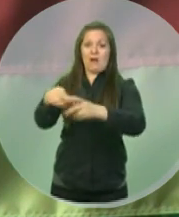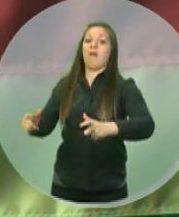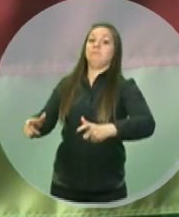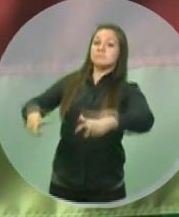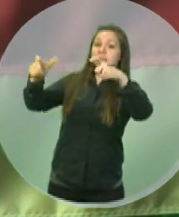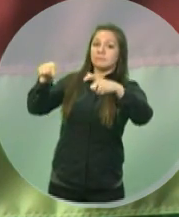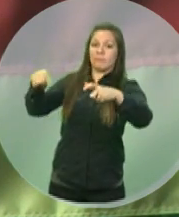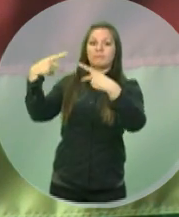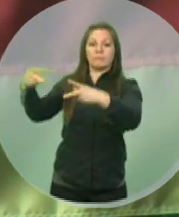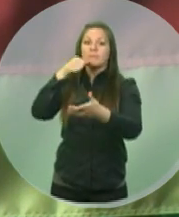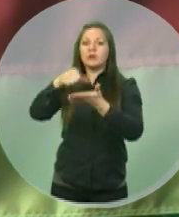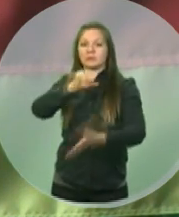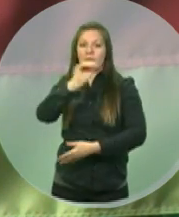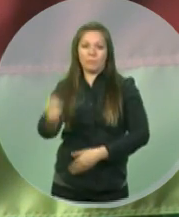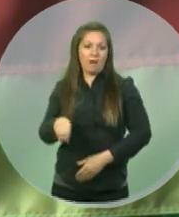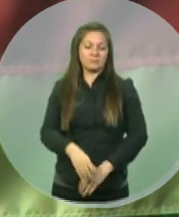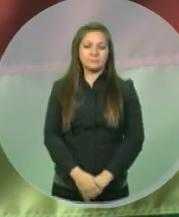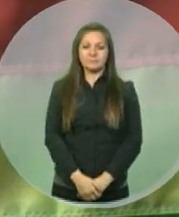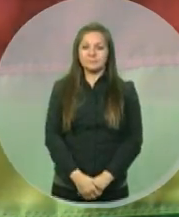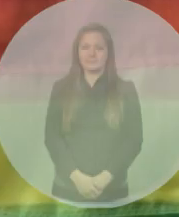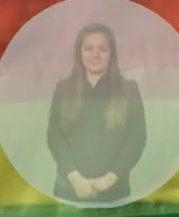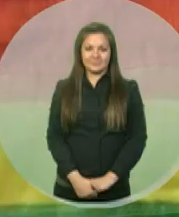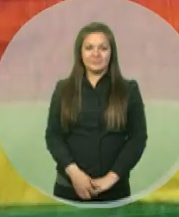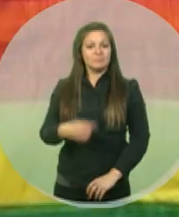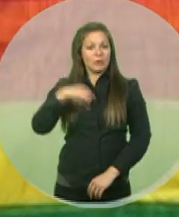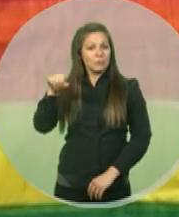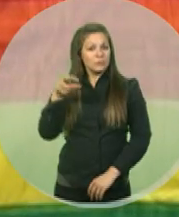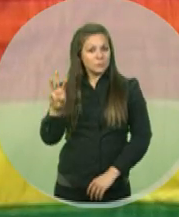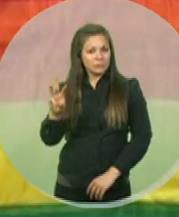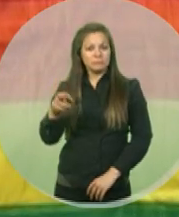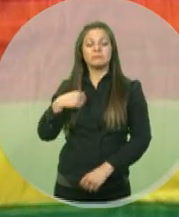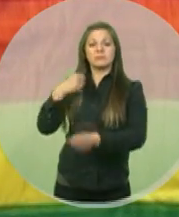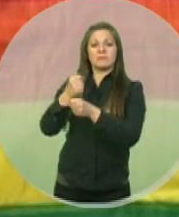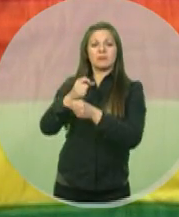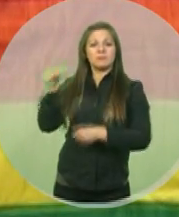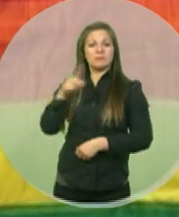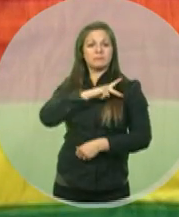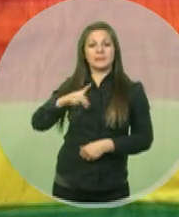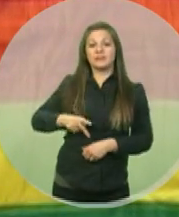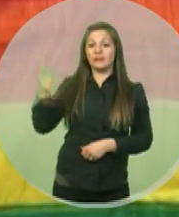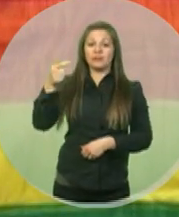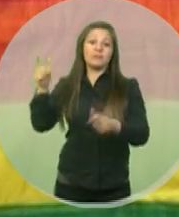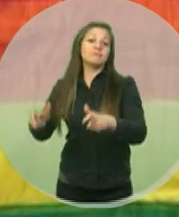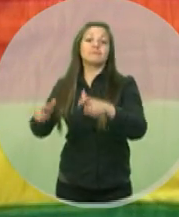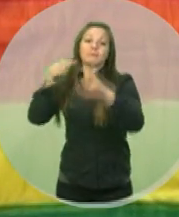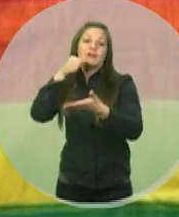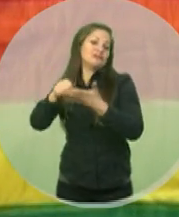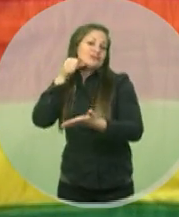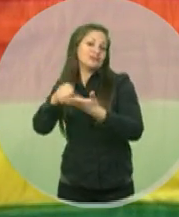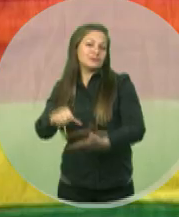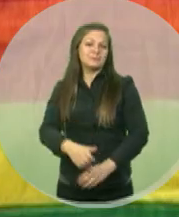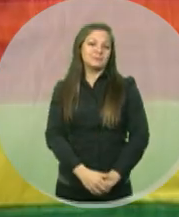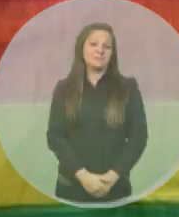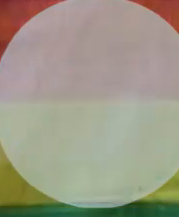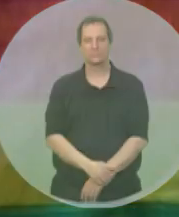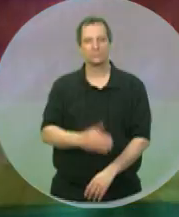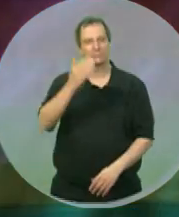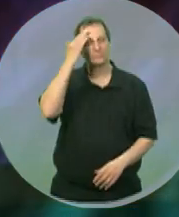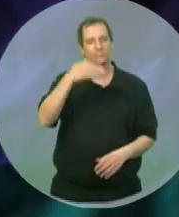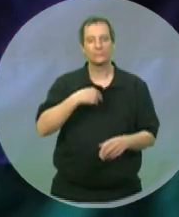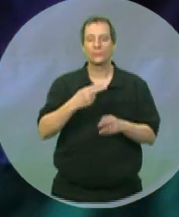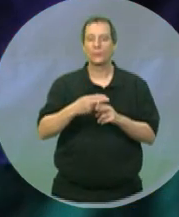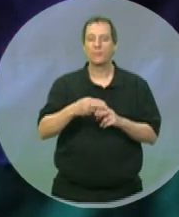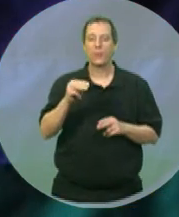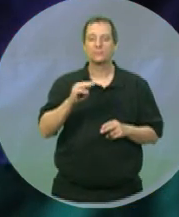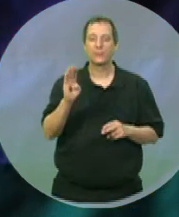Plant. I'm a forklift driver. Janet Watson. I work in Prince George at the mail processing plant.